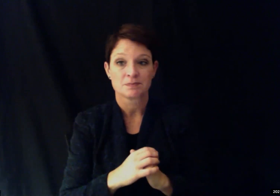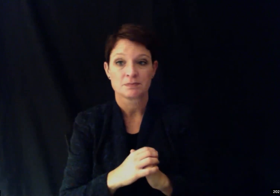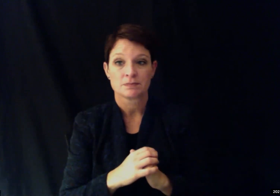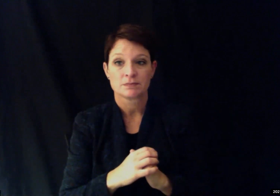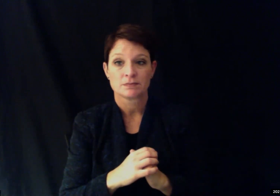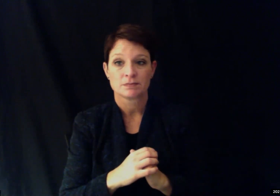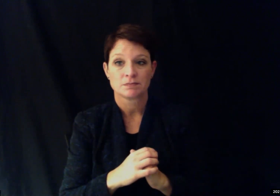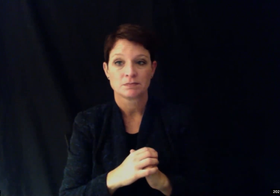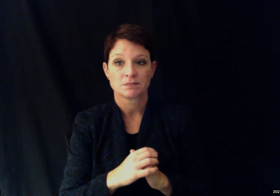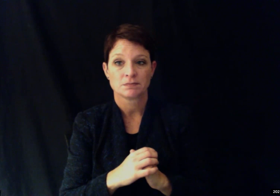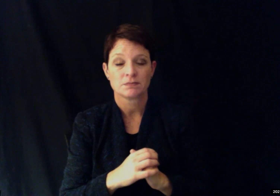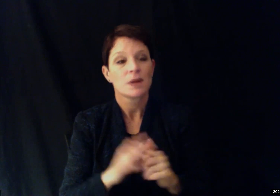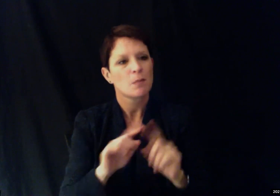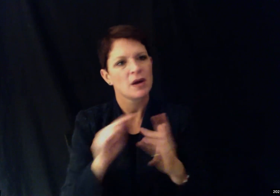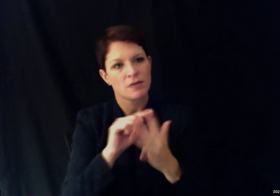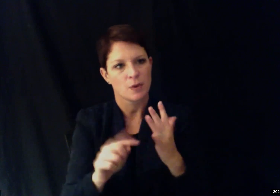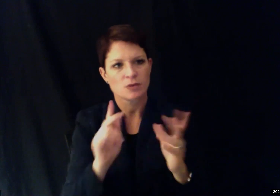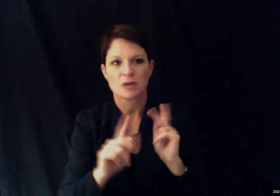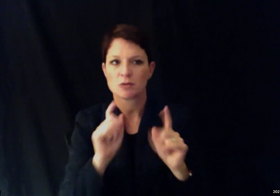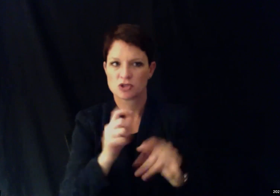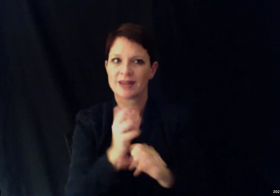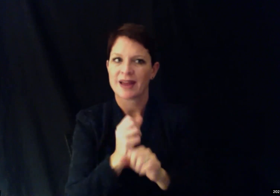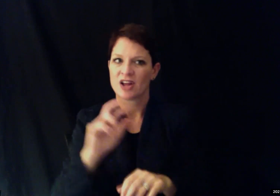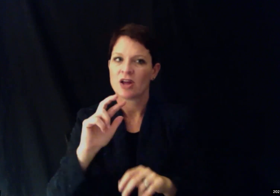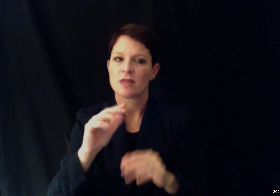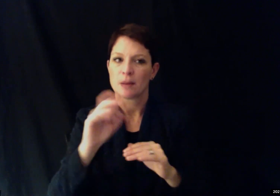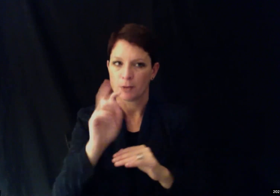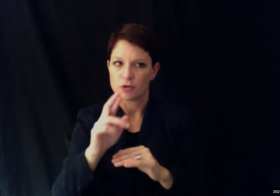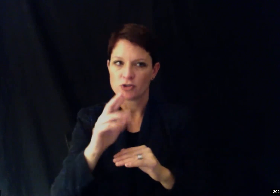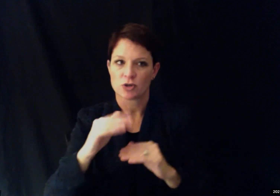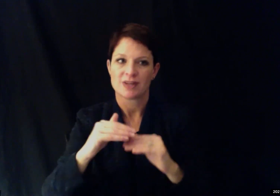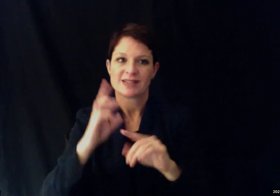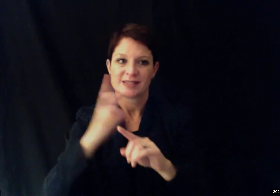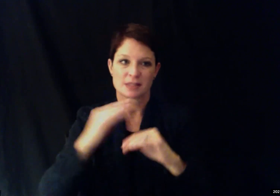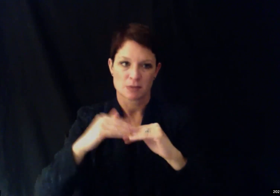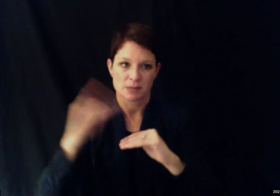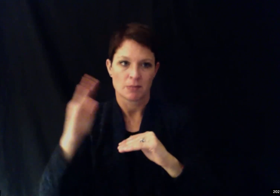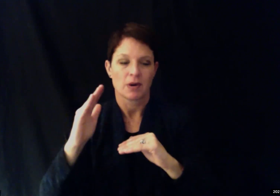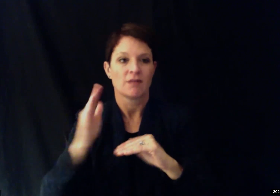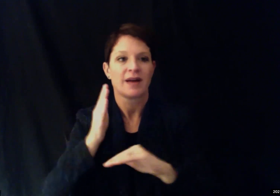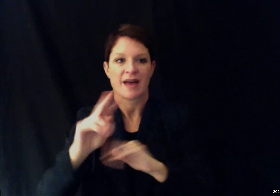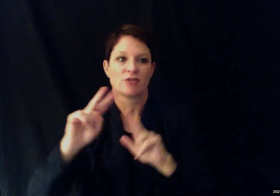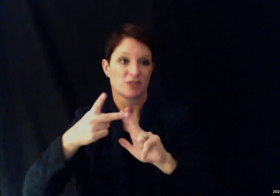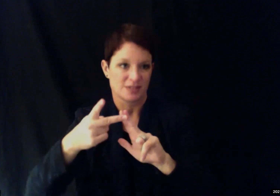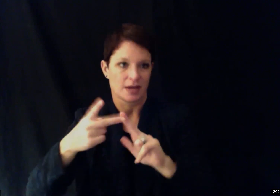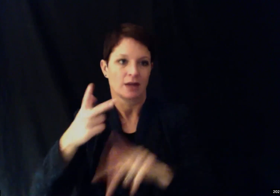of conditions. But those people should receive their booster at least 6 months after their initial series.